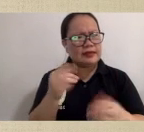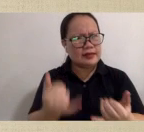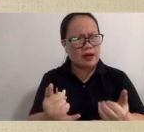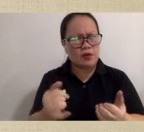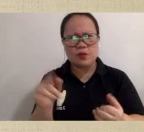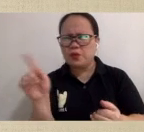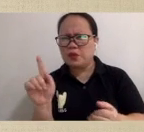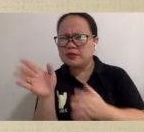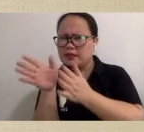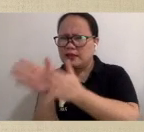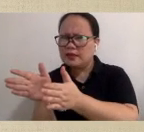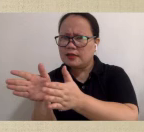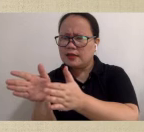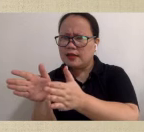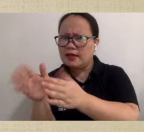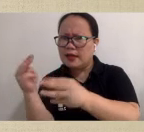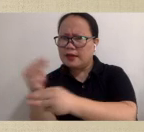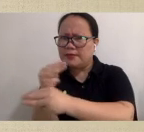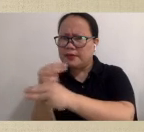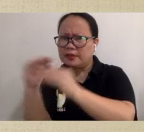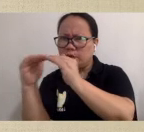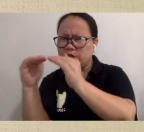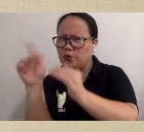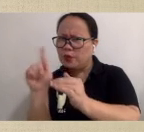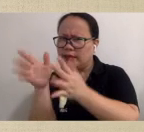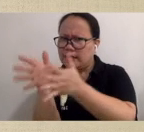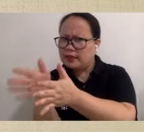natitirang mathematical equations?